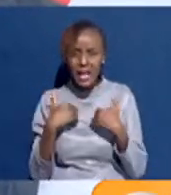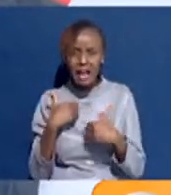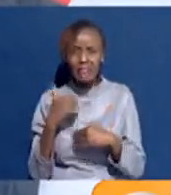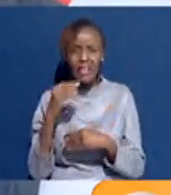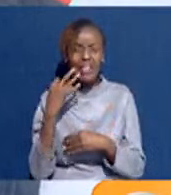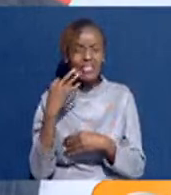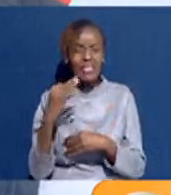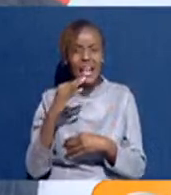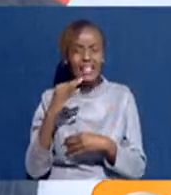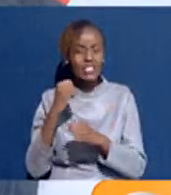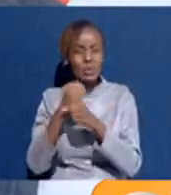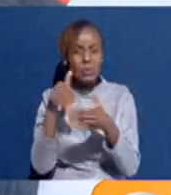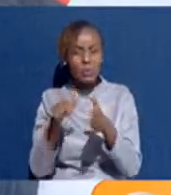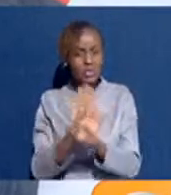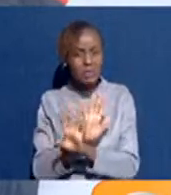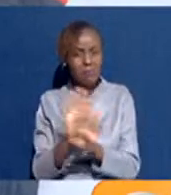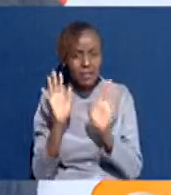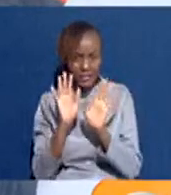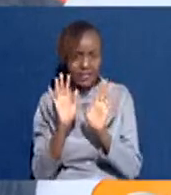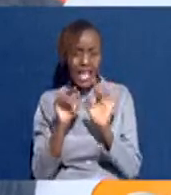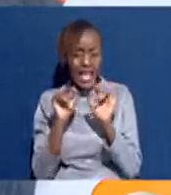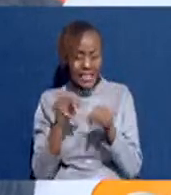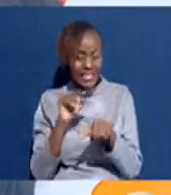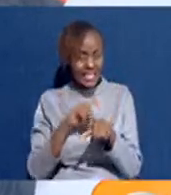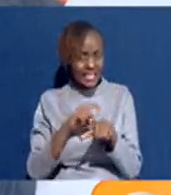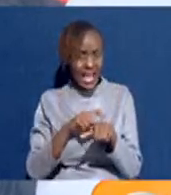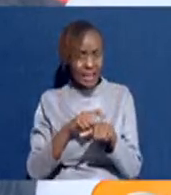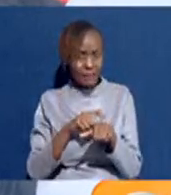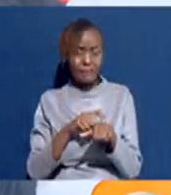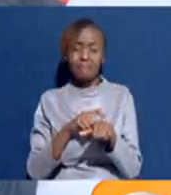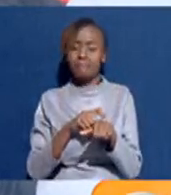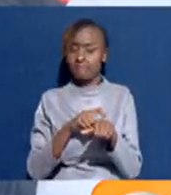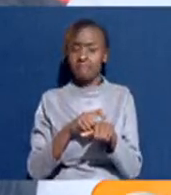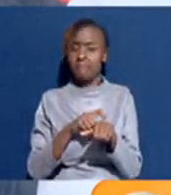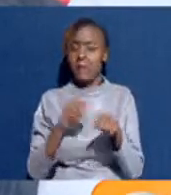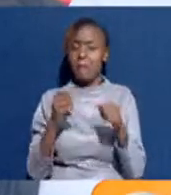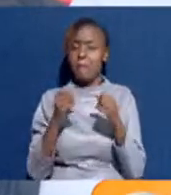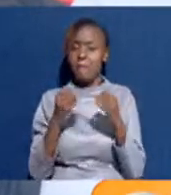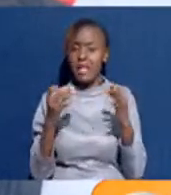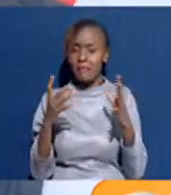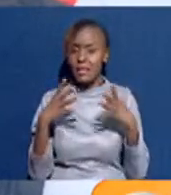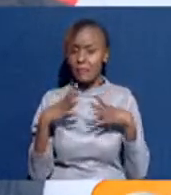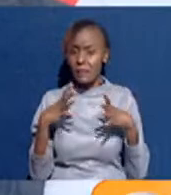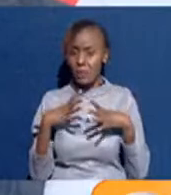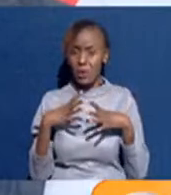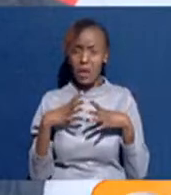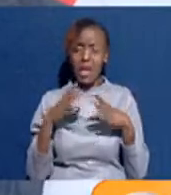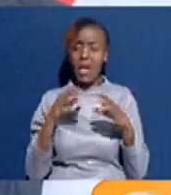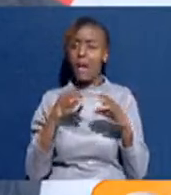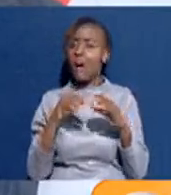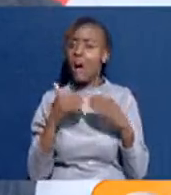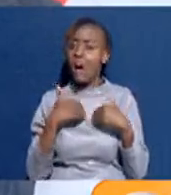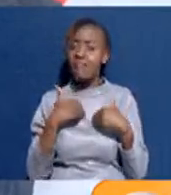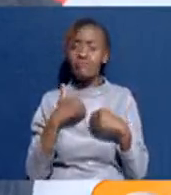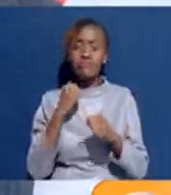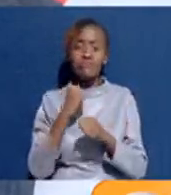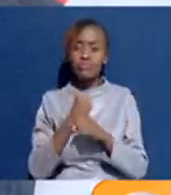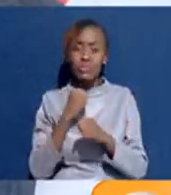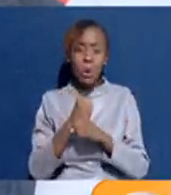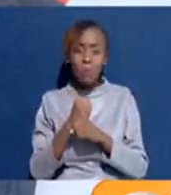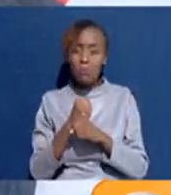when most households do not even have a single person having formal